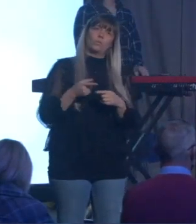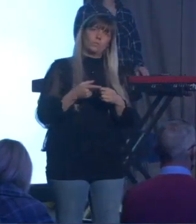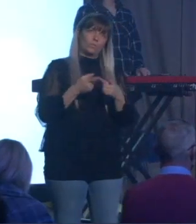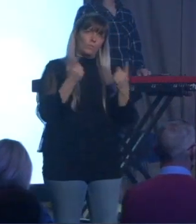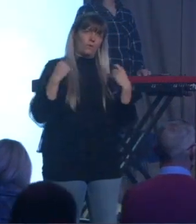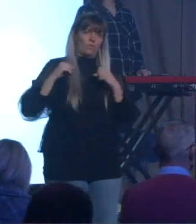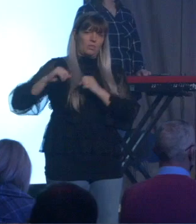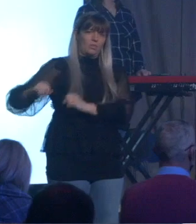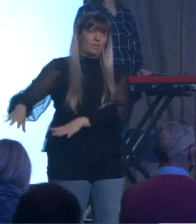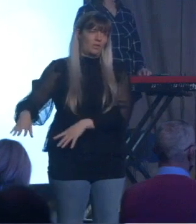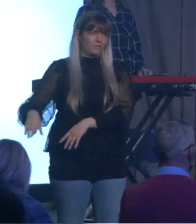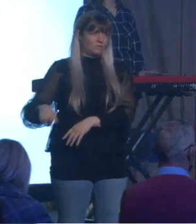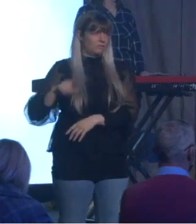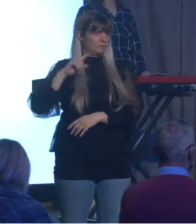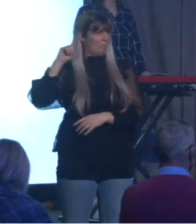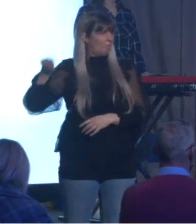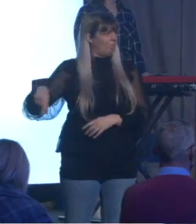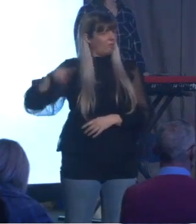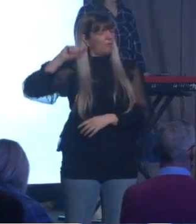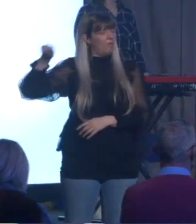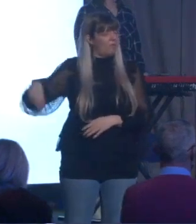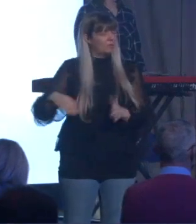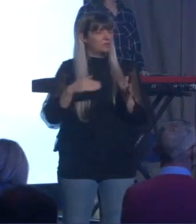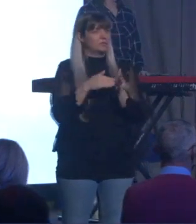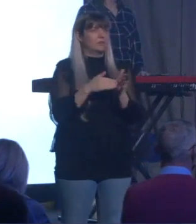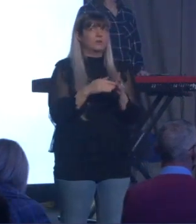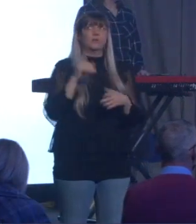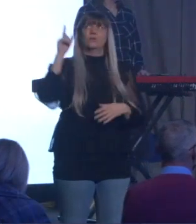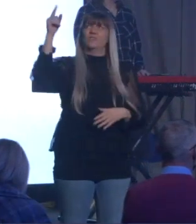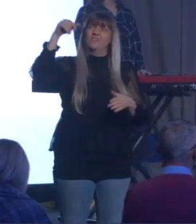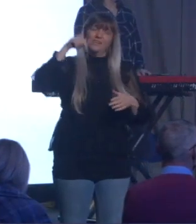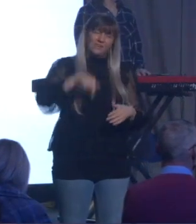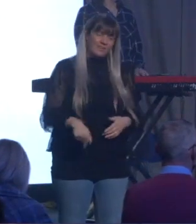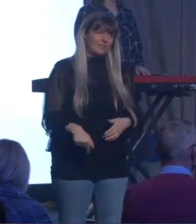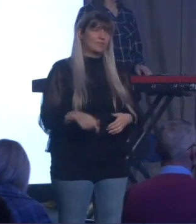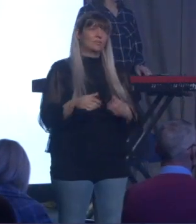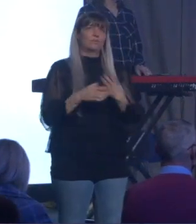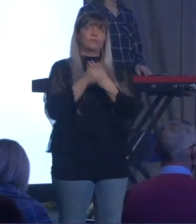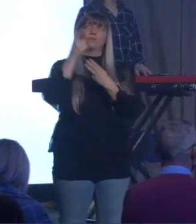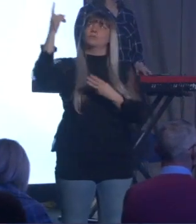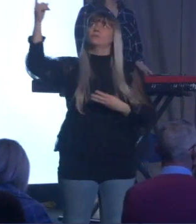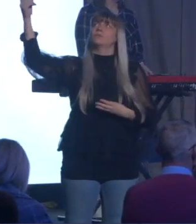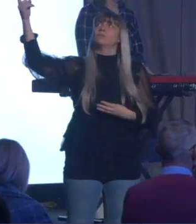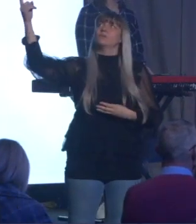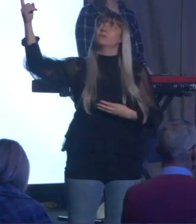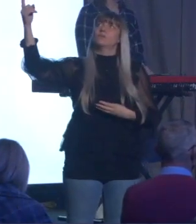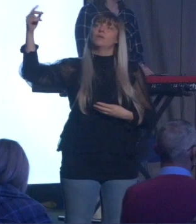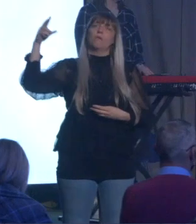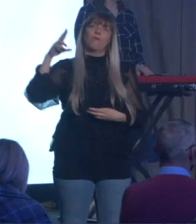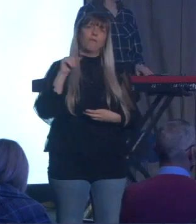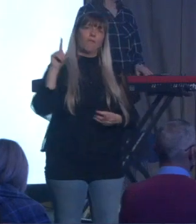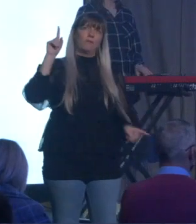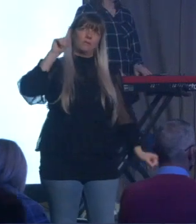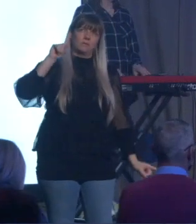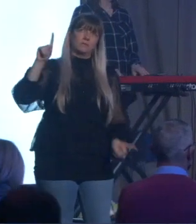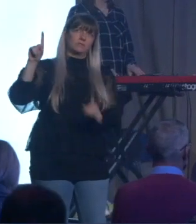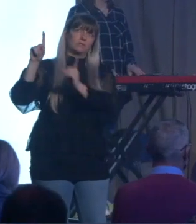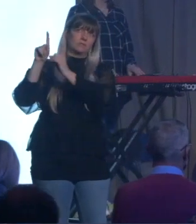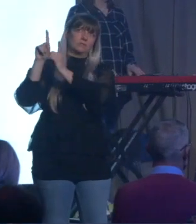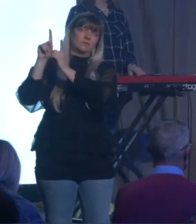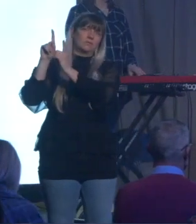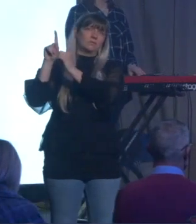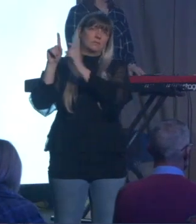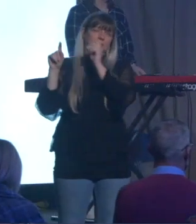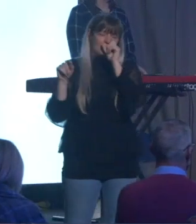As Gemma said, you're here today. You're here, Lord. We're not coming to kill a few moments, Lord,